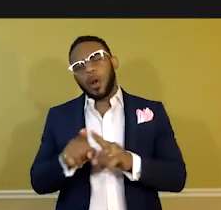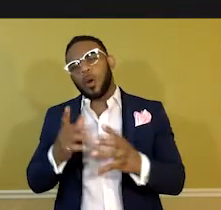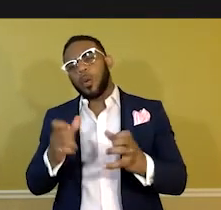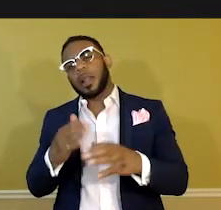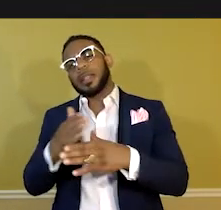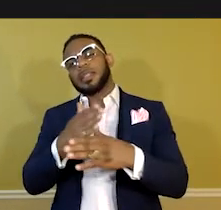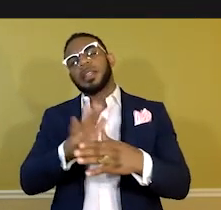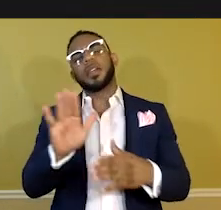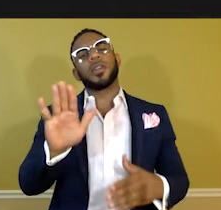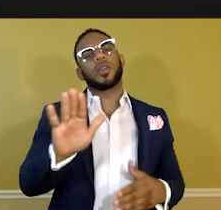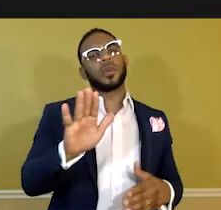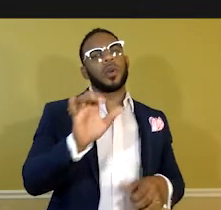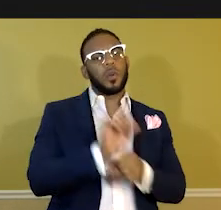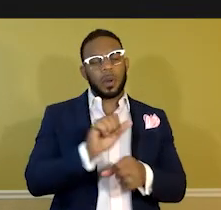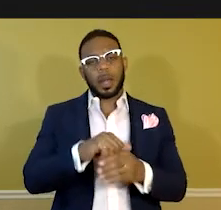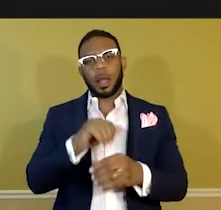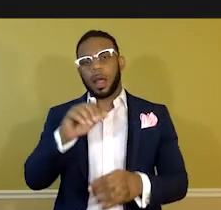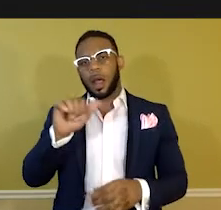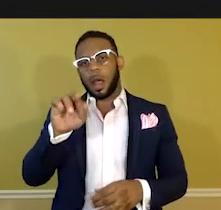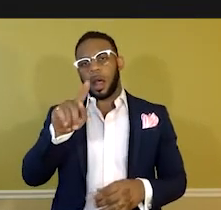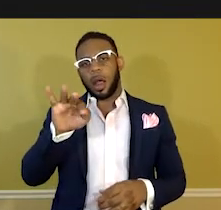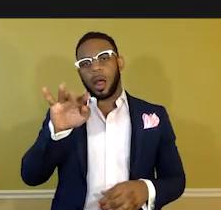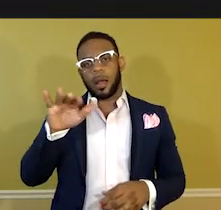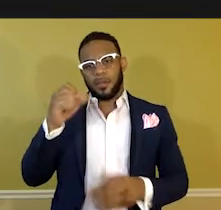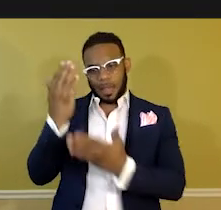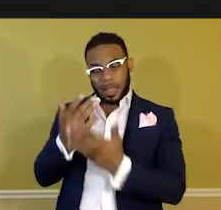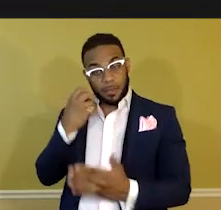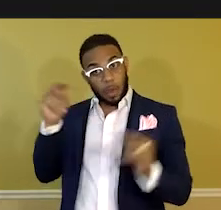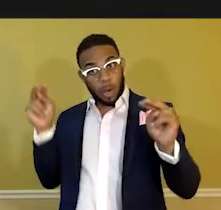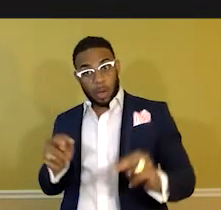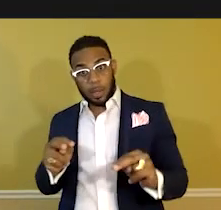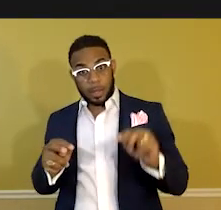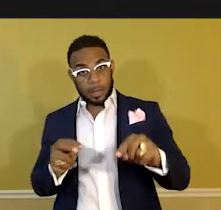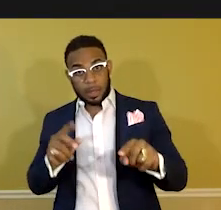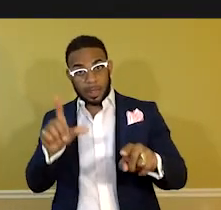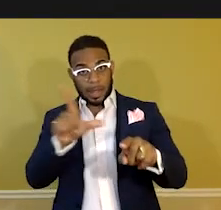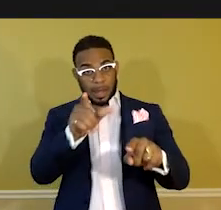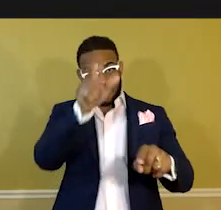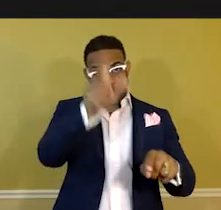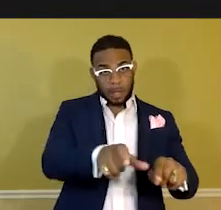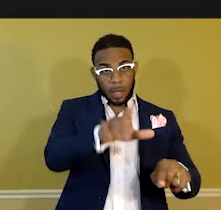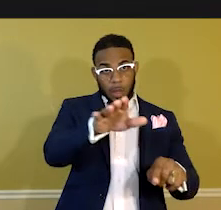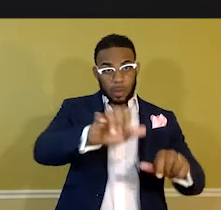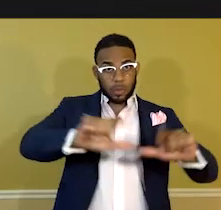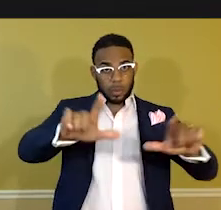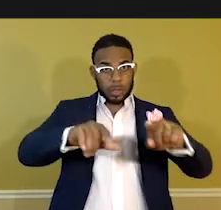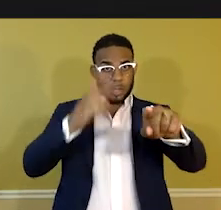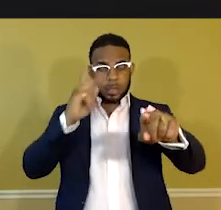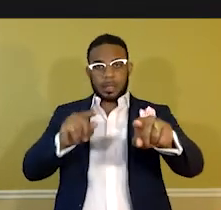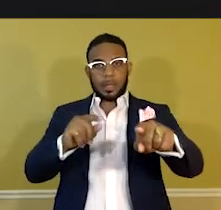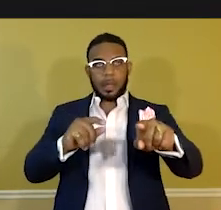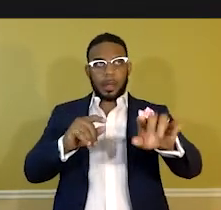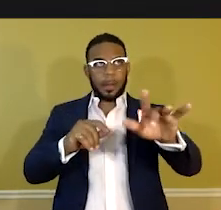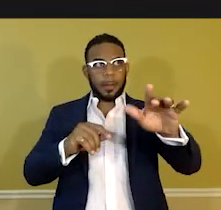want to share your work in artifacts. So if you take a look at the left hand side of your screen, you will see